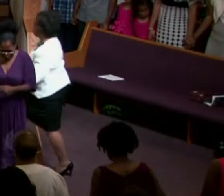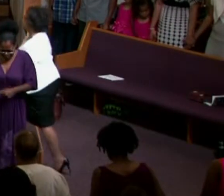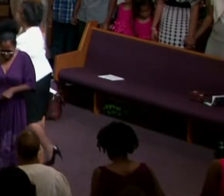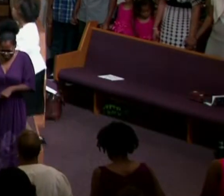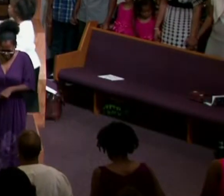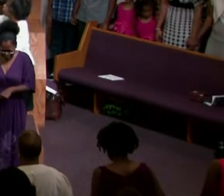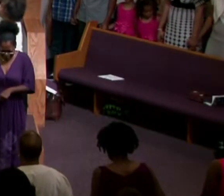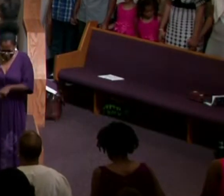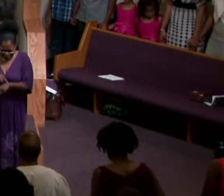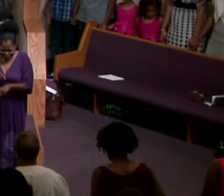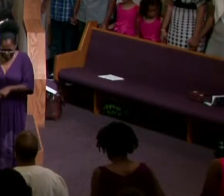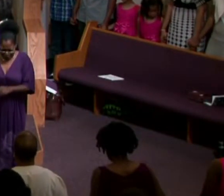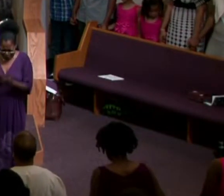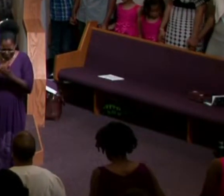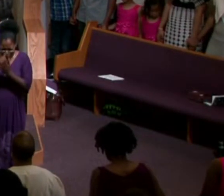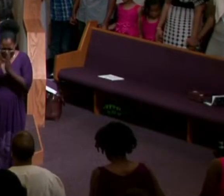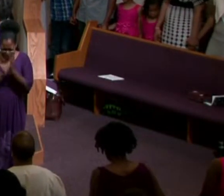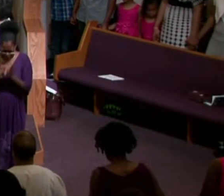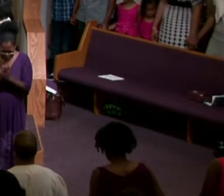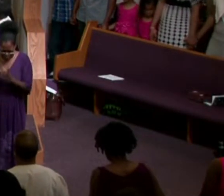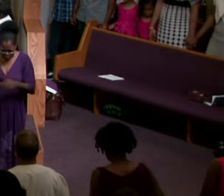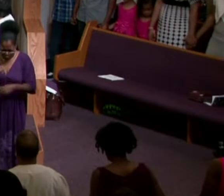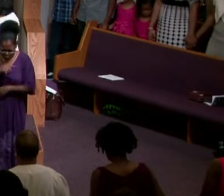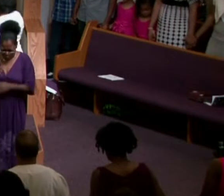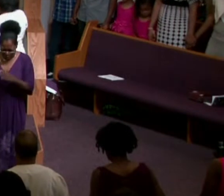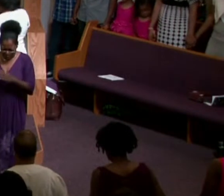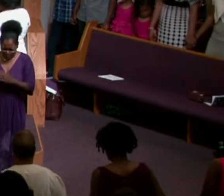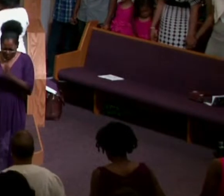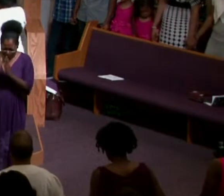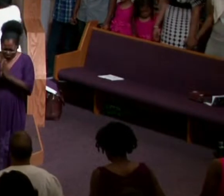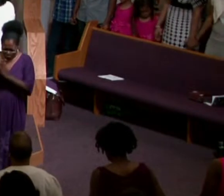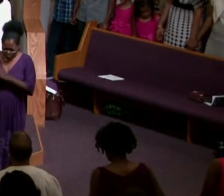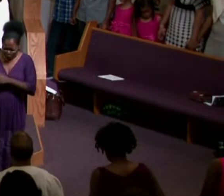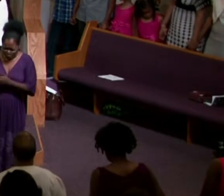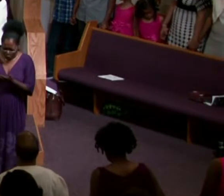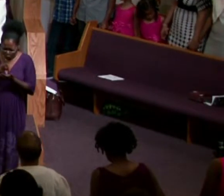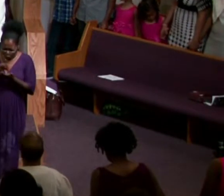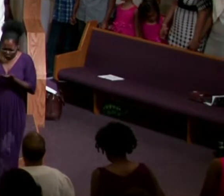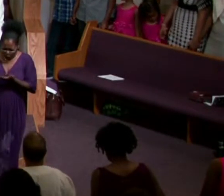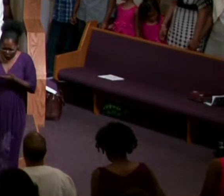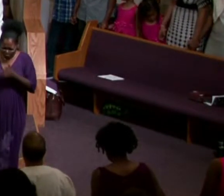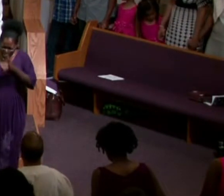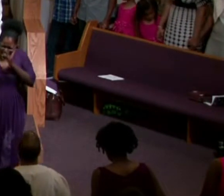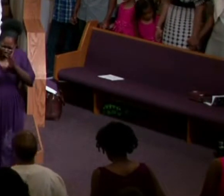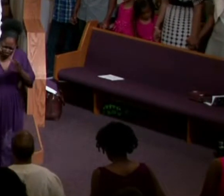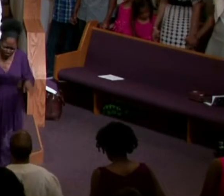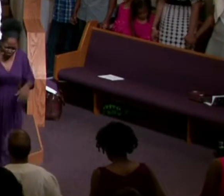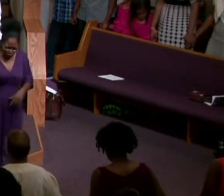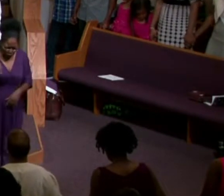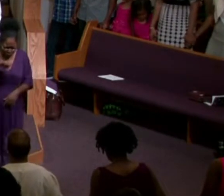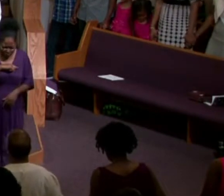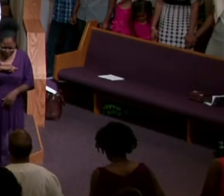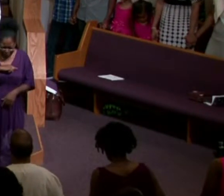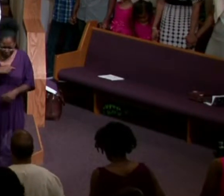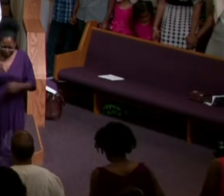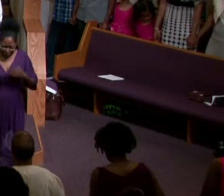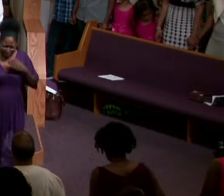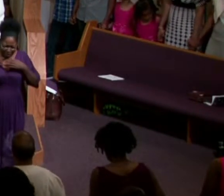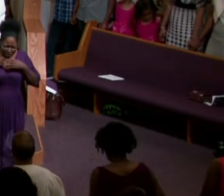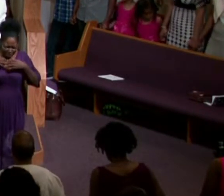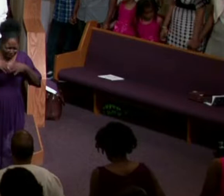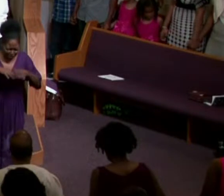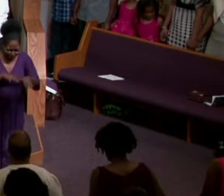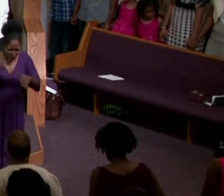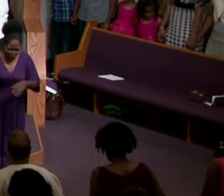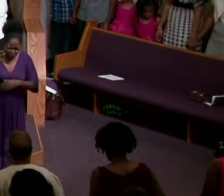hour. Father, we pray your Holy Spirit rain down upon us this morning. Father, just send your healing balm throughout this